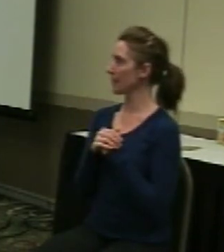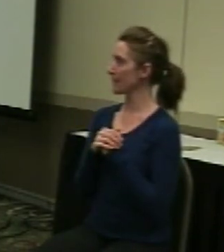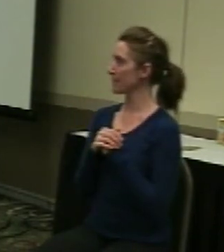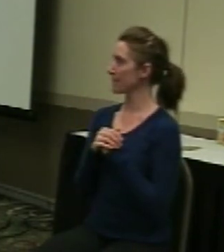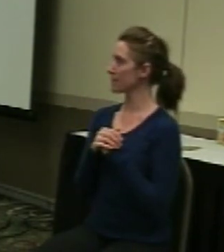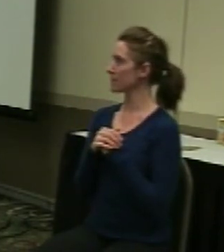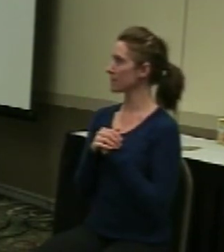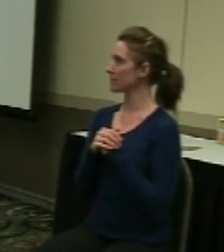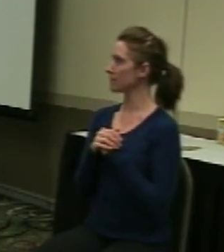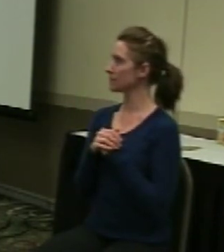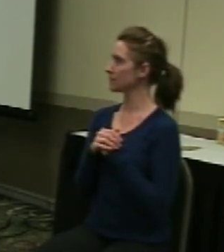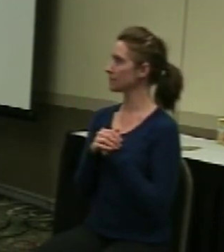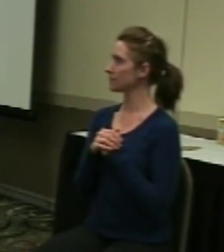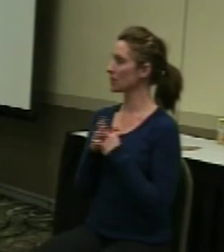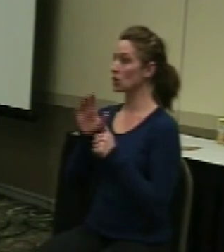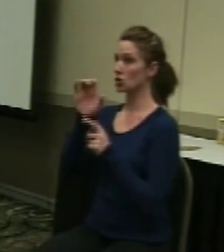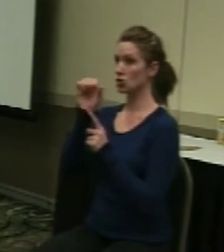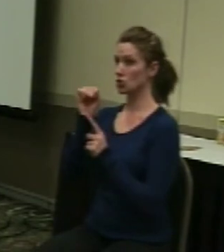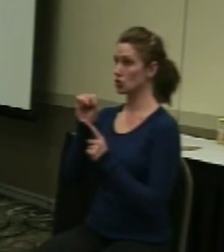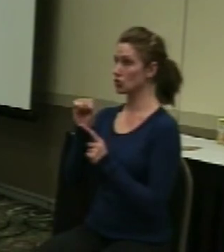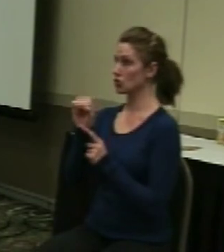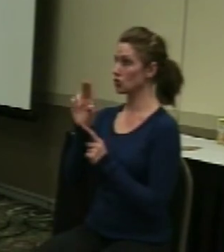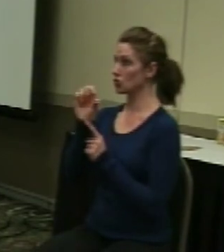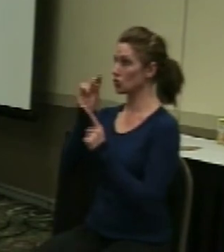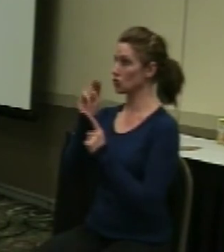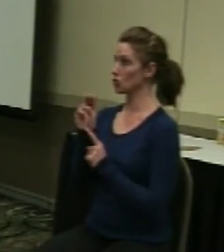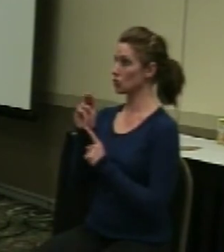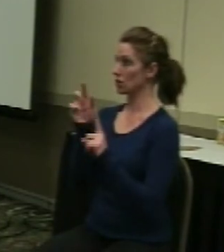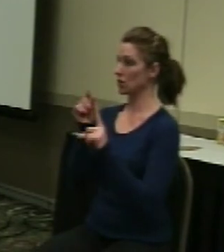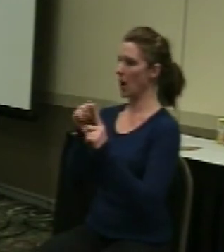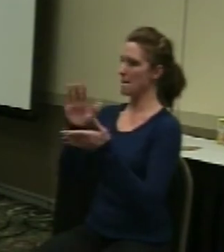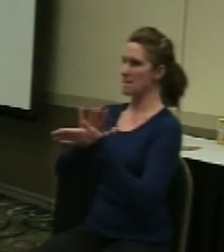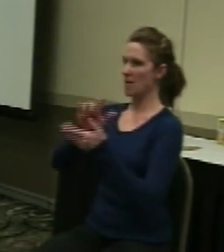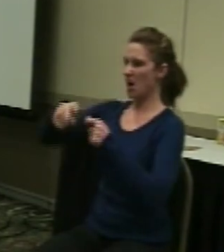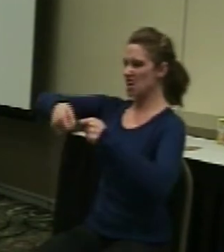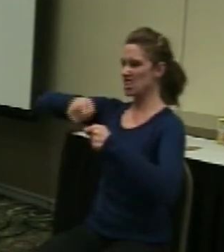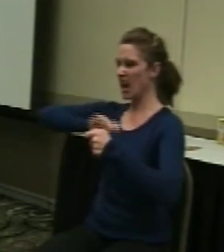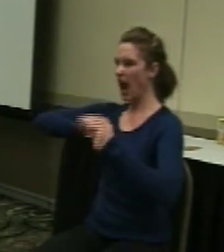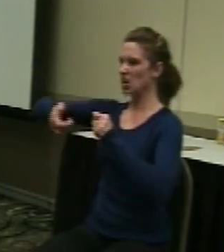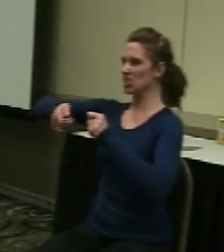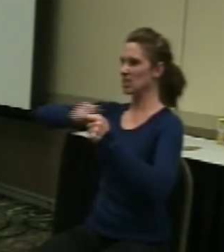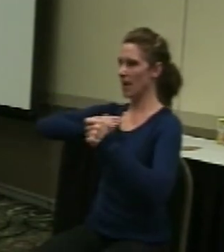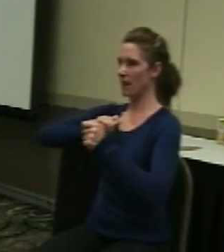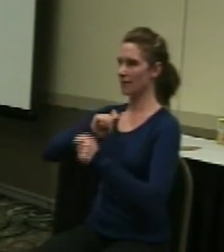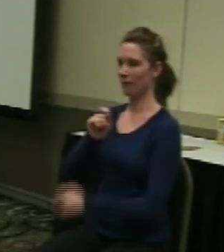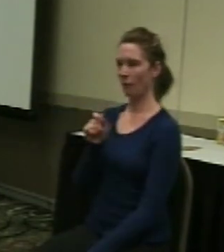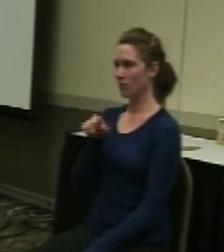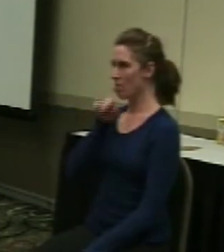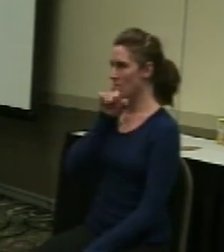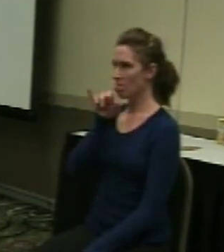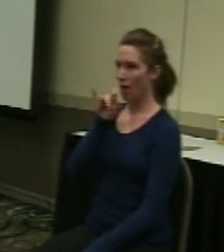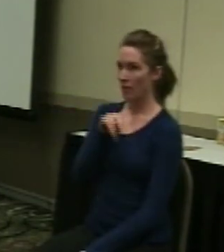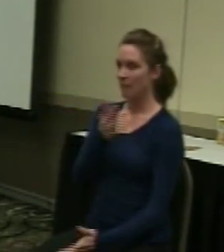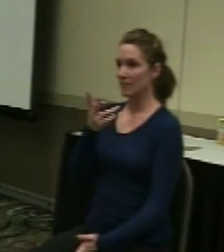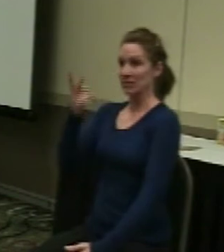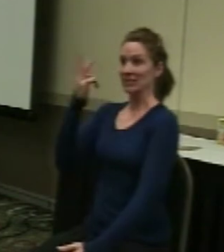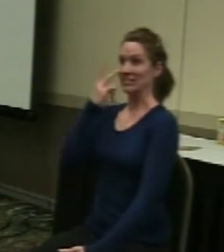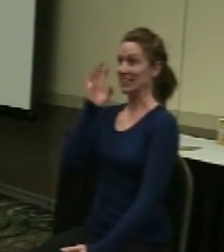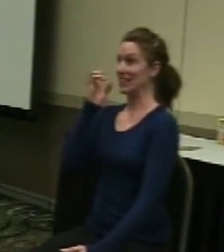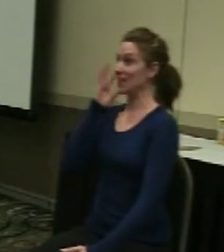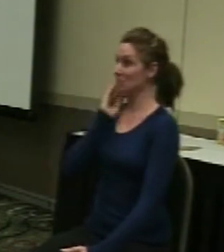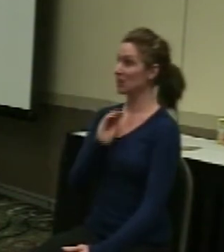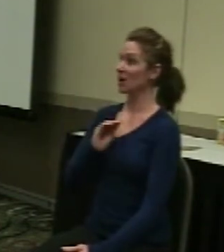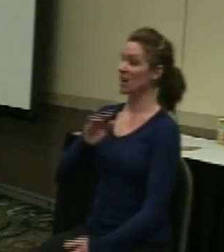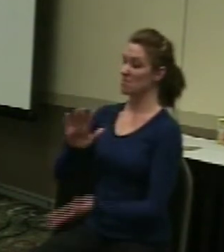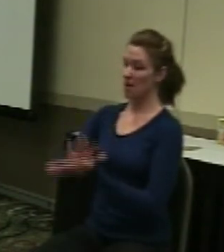So, Susan tears her papers. Don't you love it? Haven't you seen it? It's going